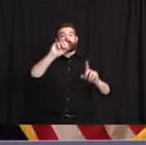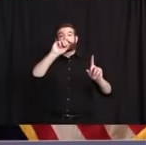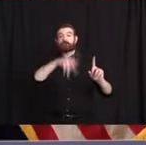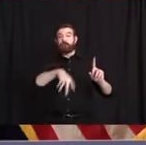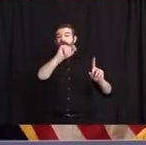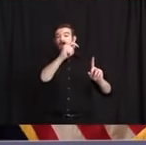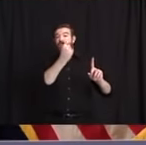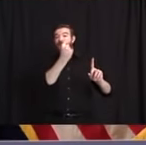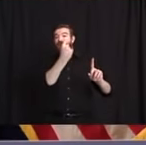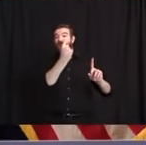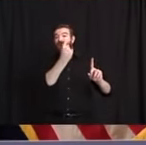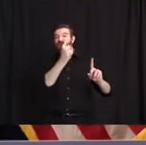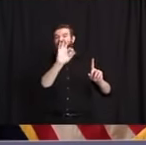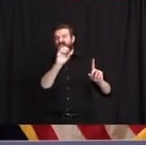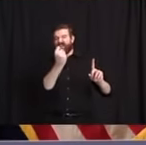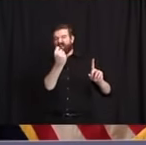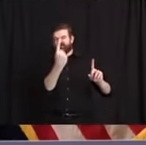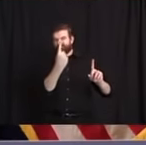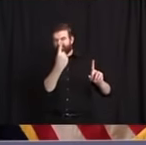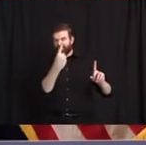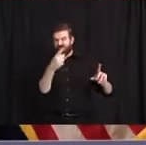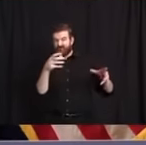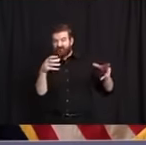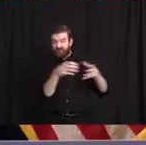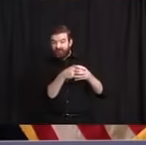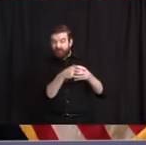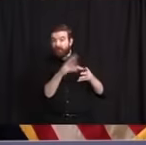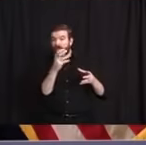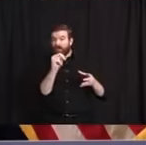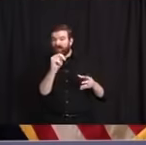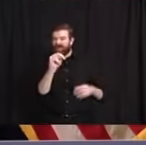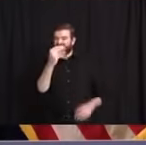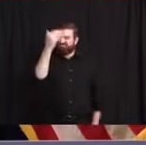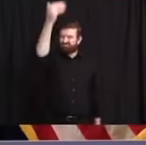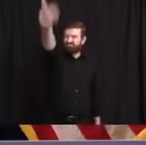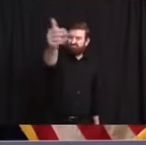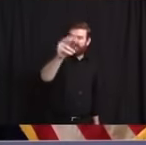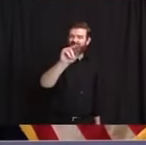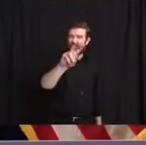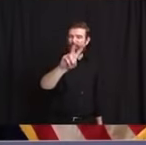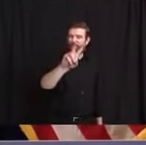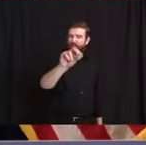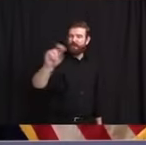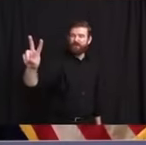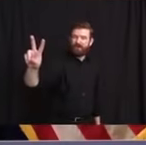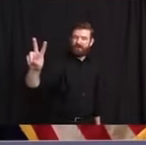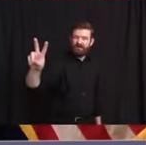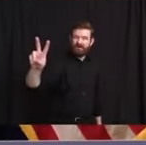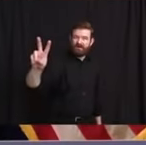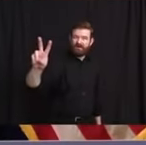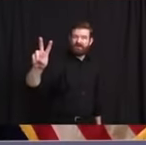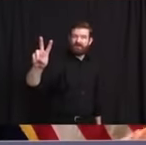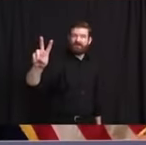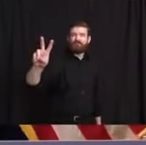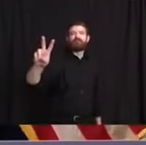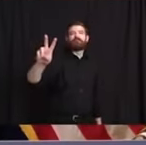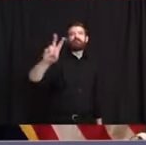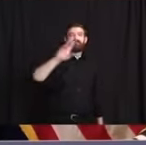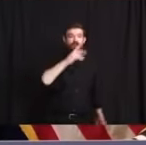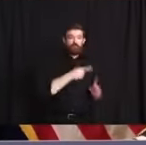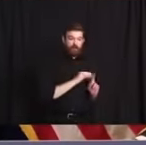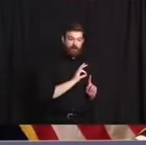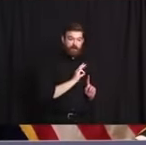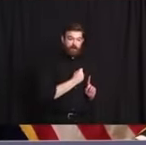of 2002. So there's no question. We've said from day one, we want to do a full,